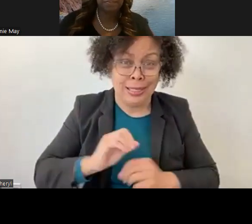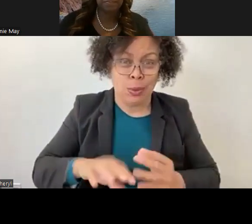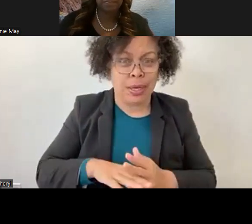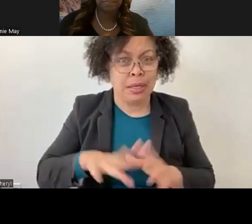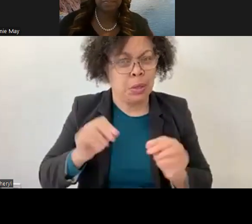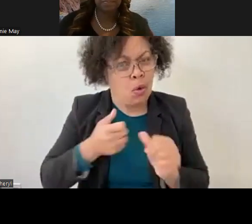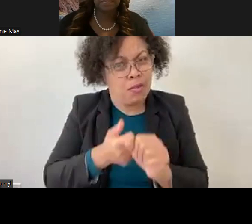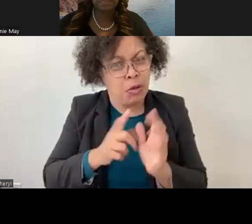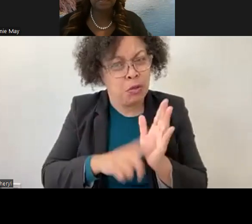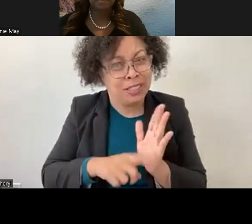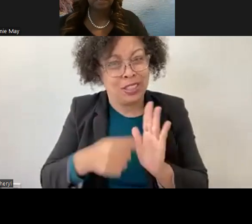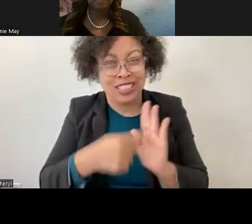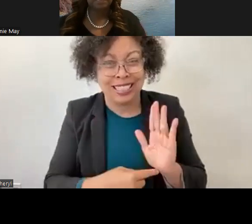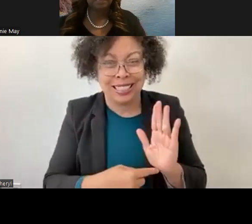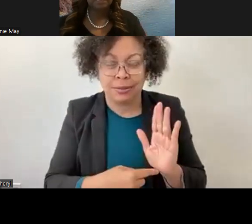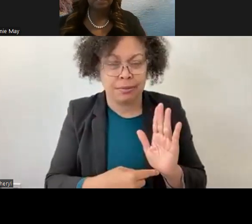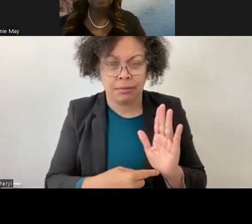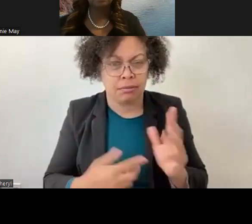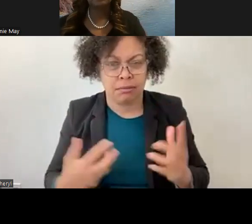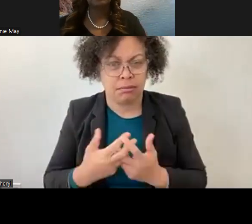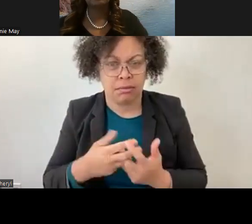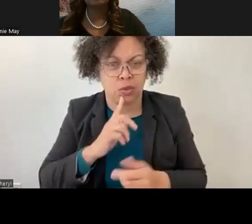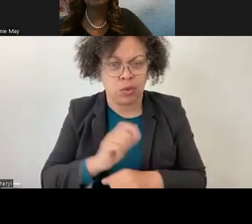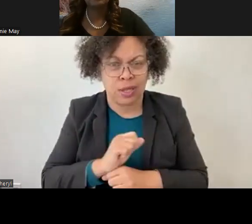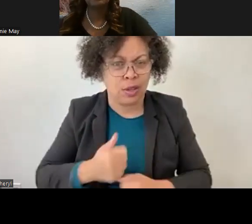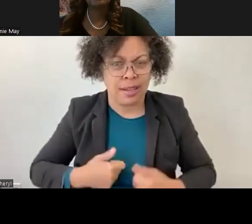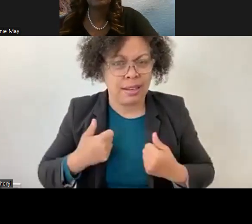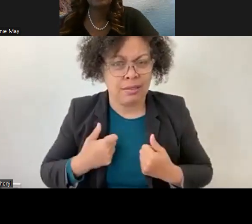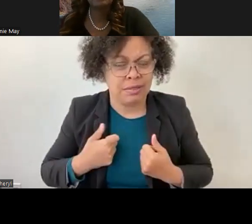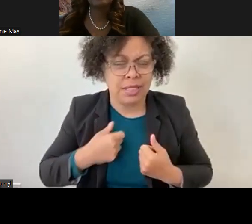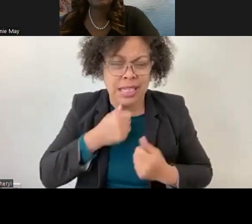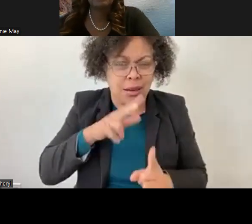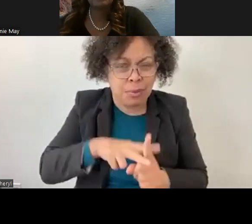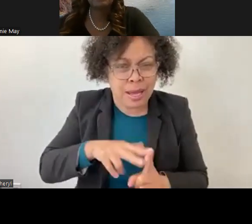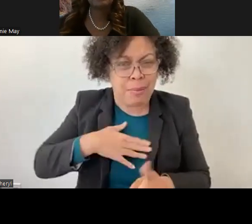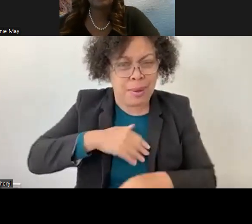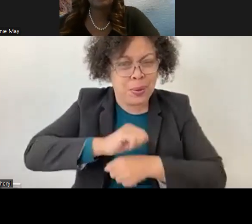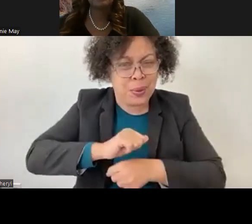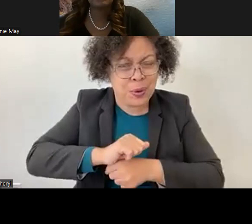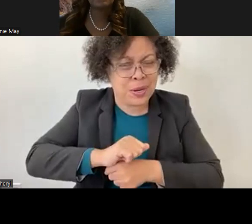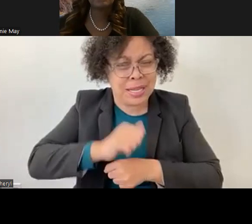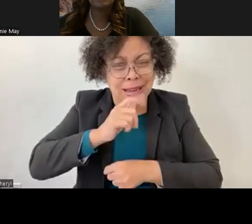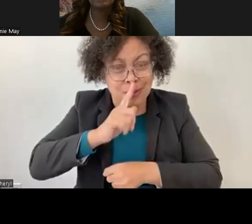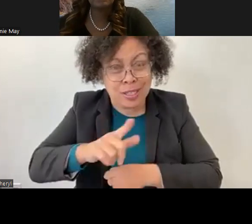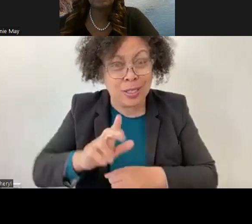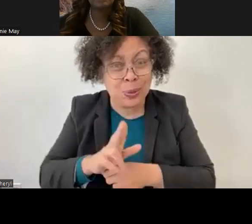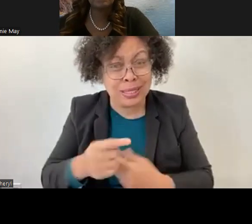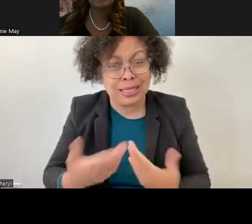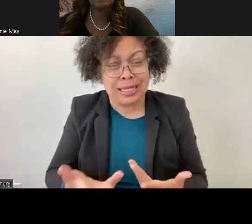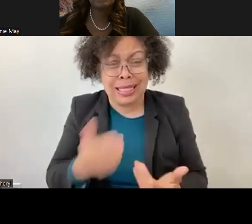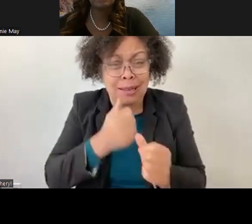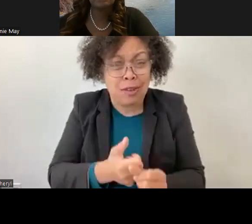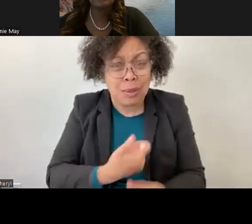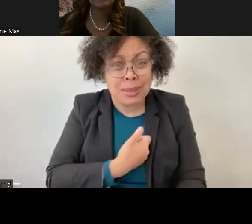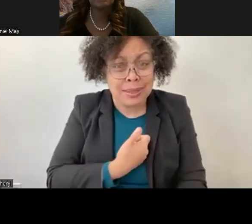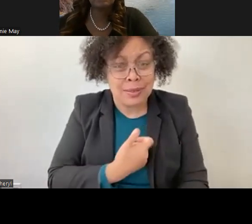says. But if the research doesn't actually translate into practice, does it matter? So my deepest personal concern,